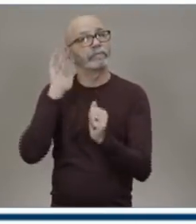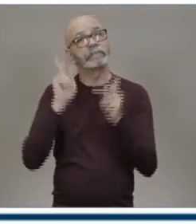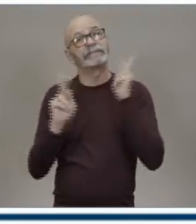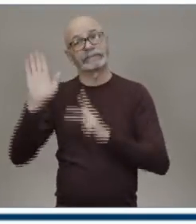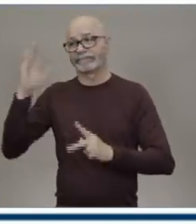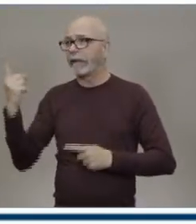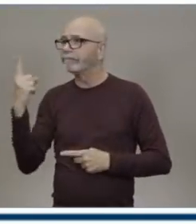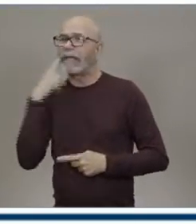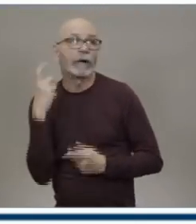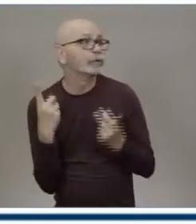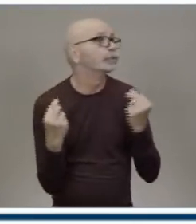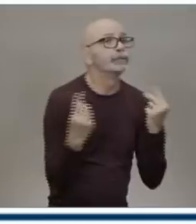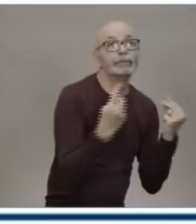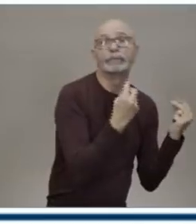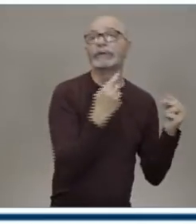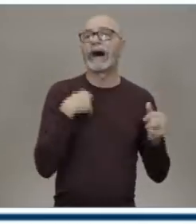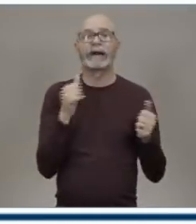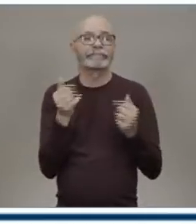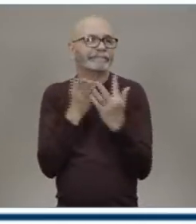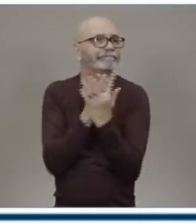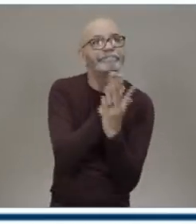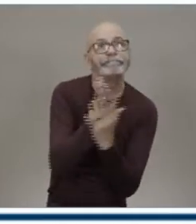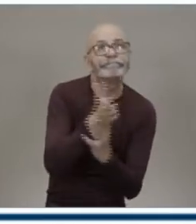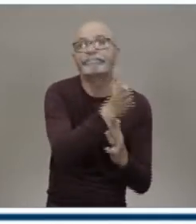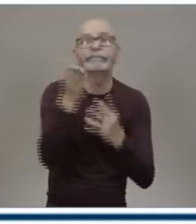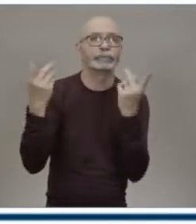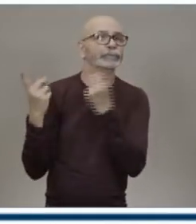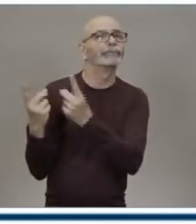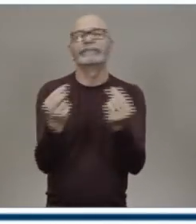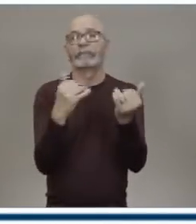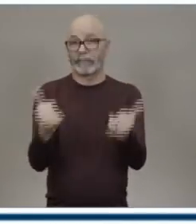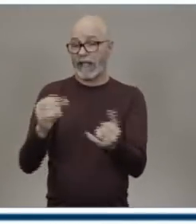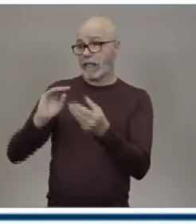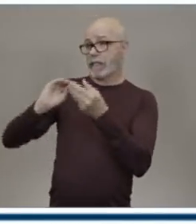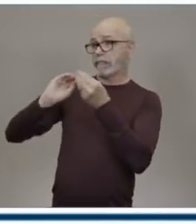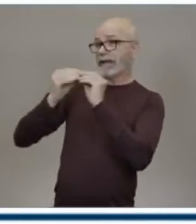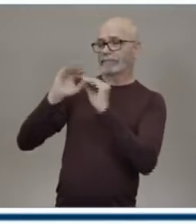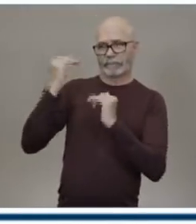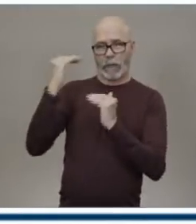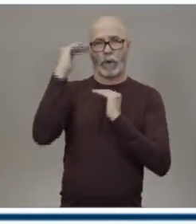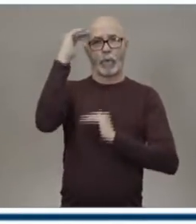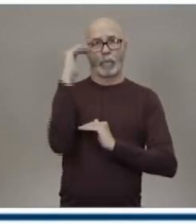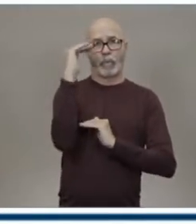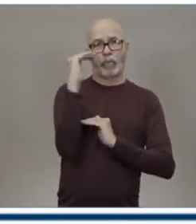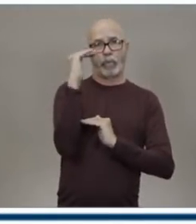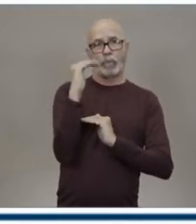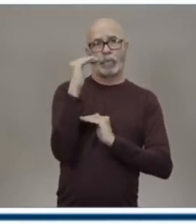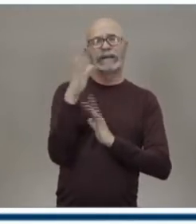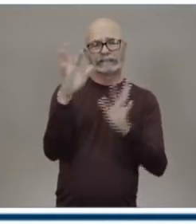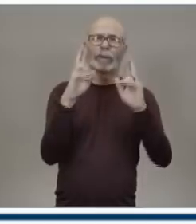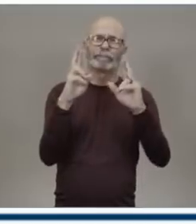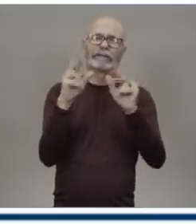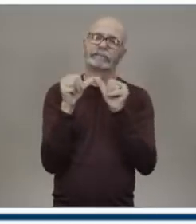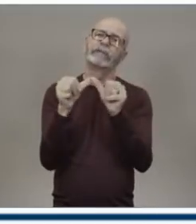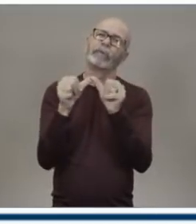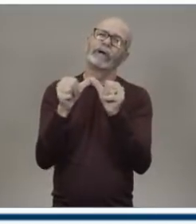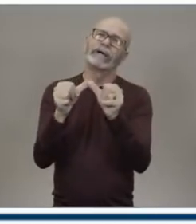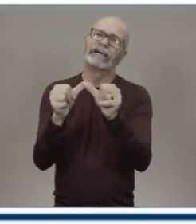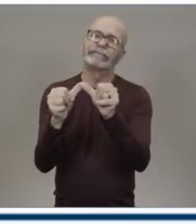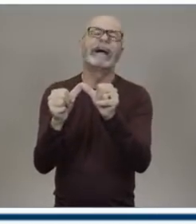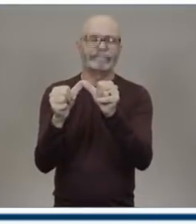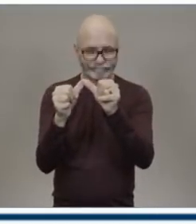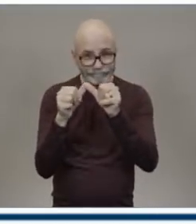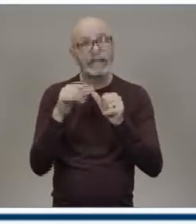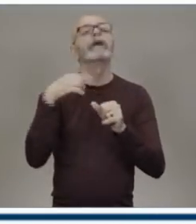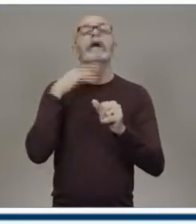Christmas safely. Our case numbers are low, and we want to keep it that way, but we can only do that with your hard work.